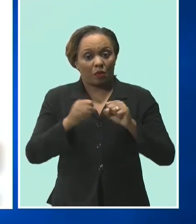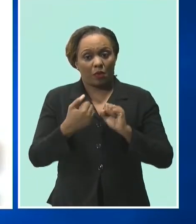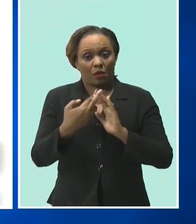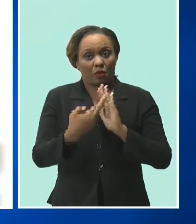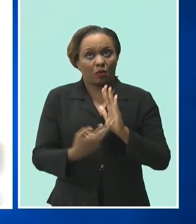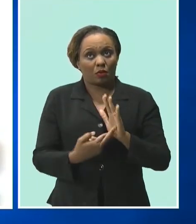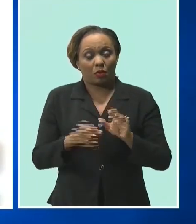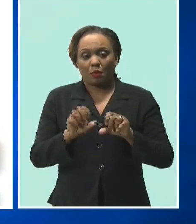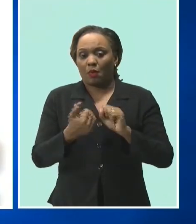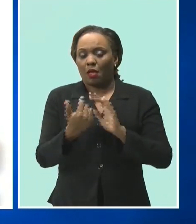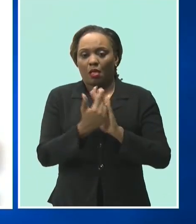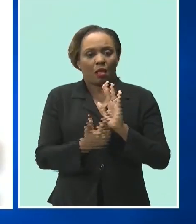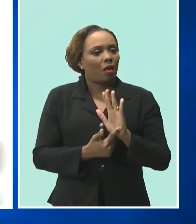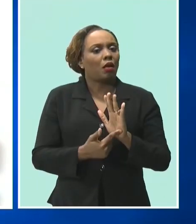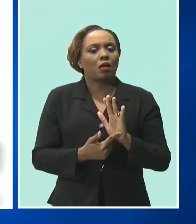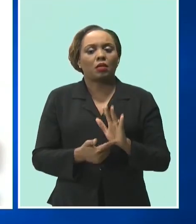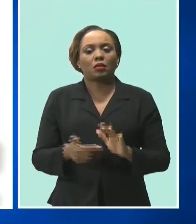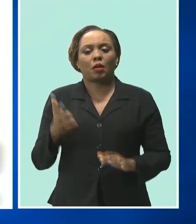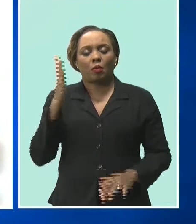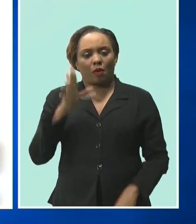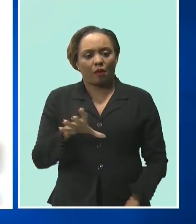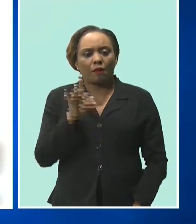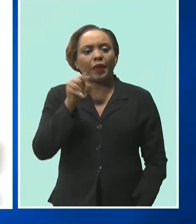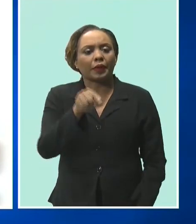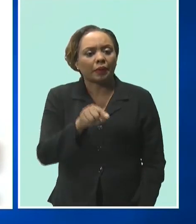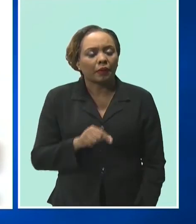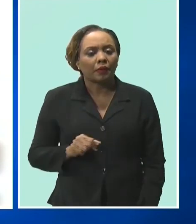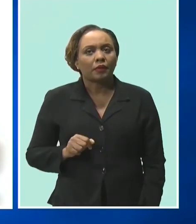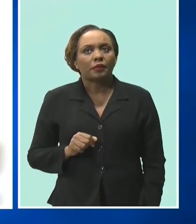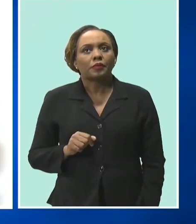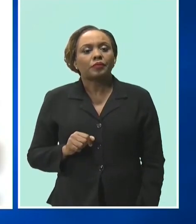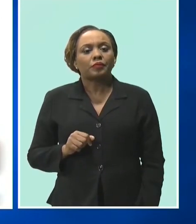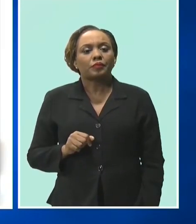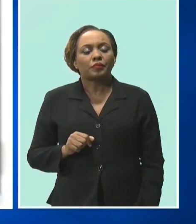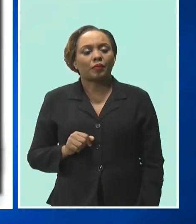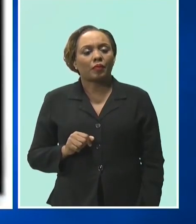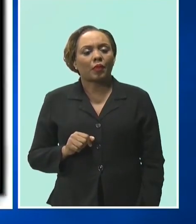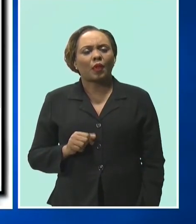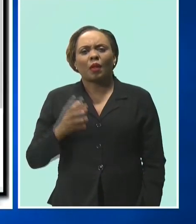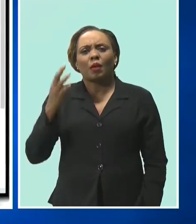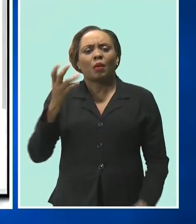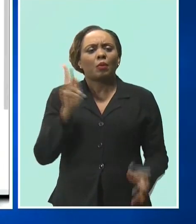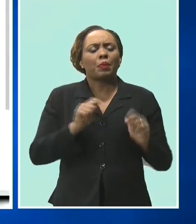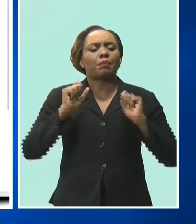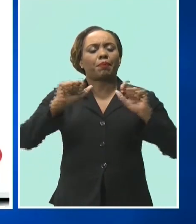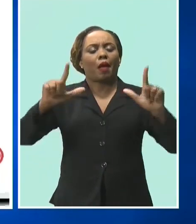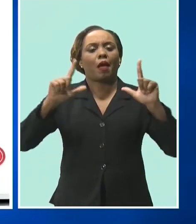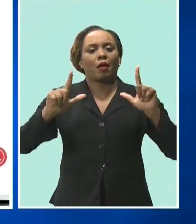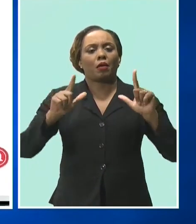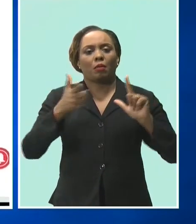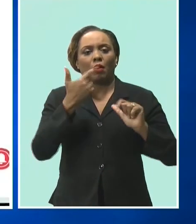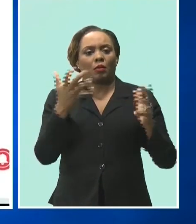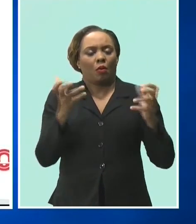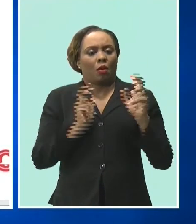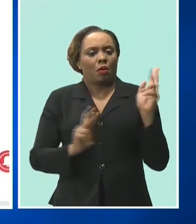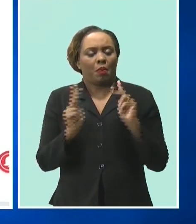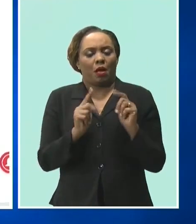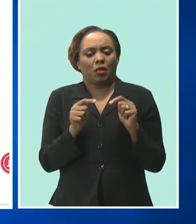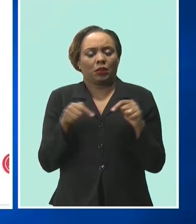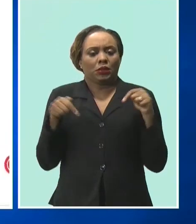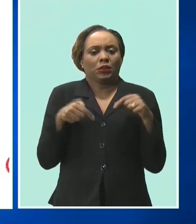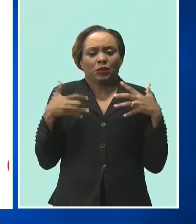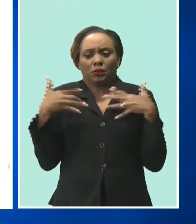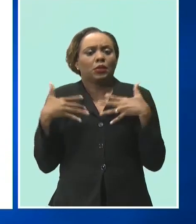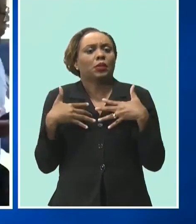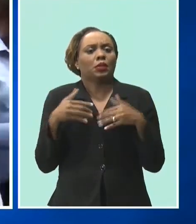are concerns the false news item was an attempt to incite panic or fear among St. Lucians. Prime Minister Alan